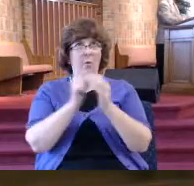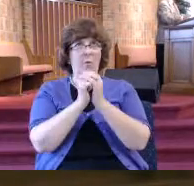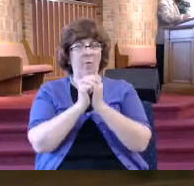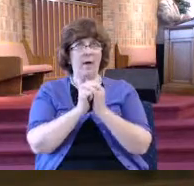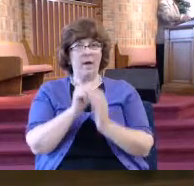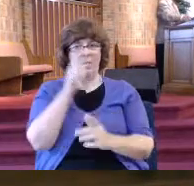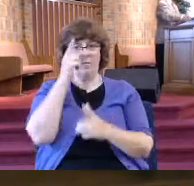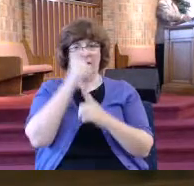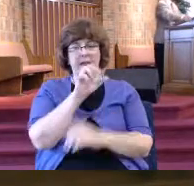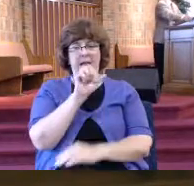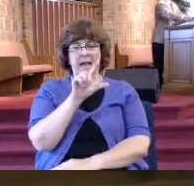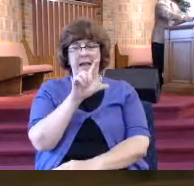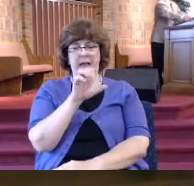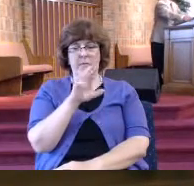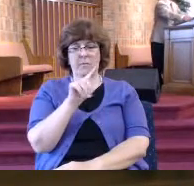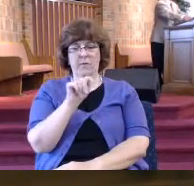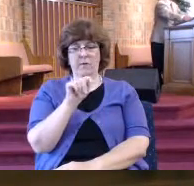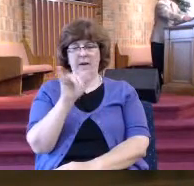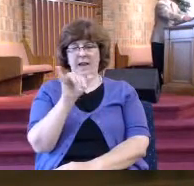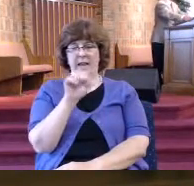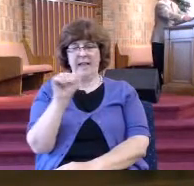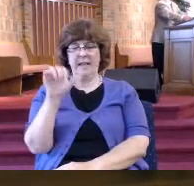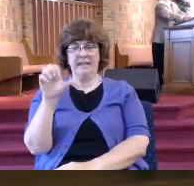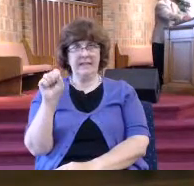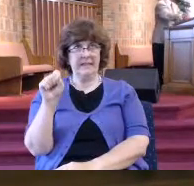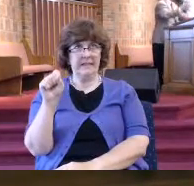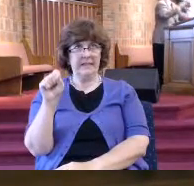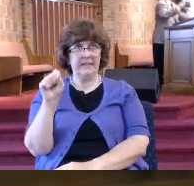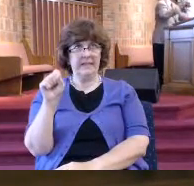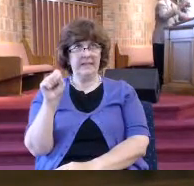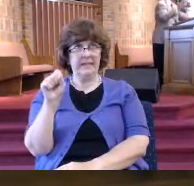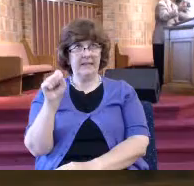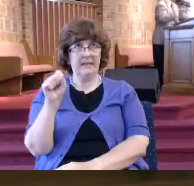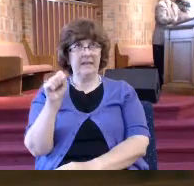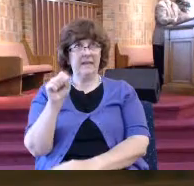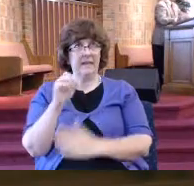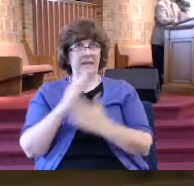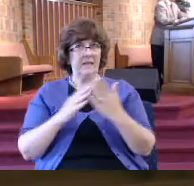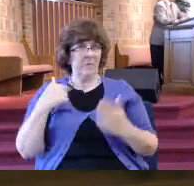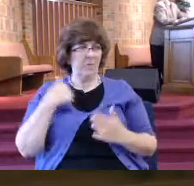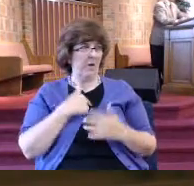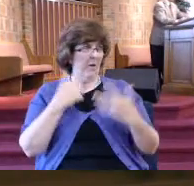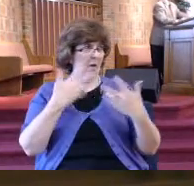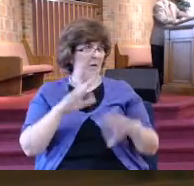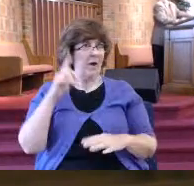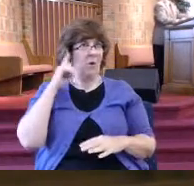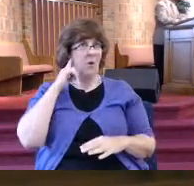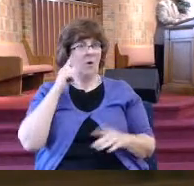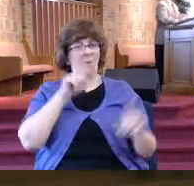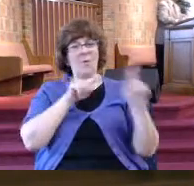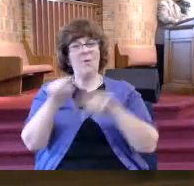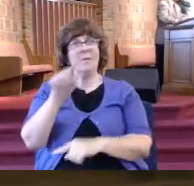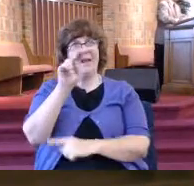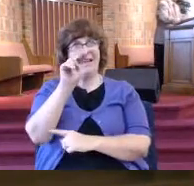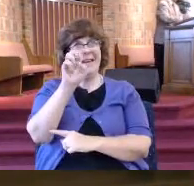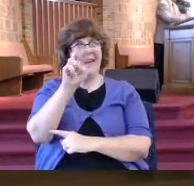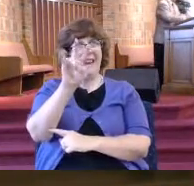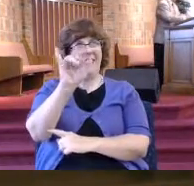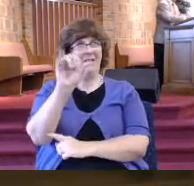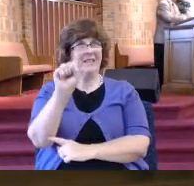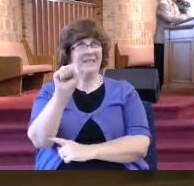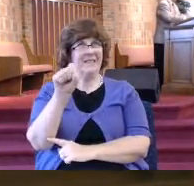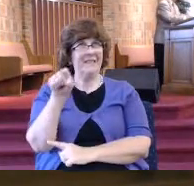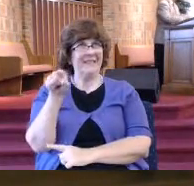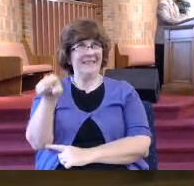Albert Isaacs will be with us. And some of us got to hear him speak. We were down in Nevis, and he's